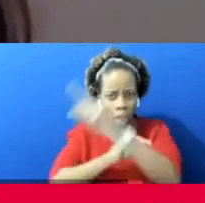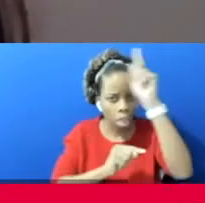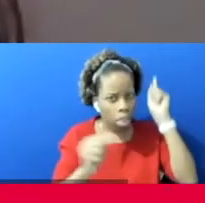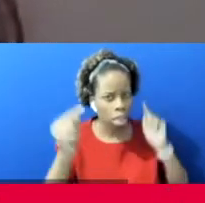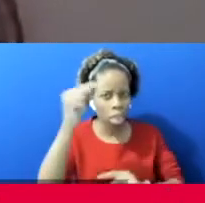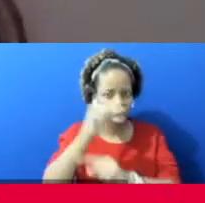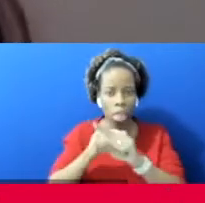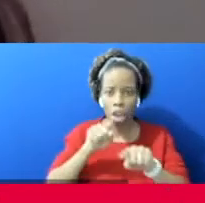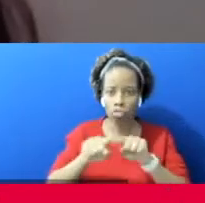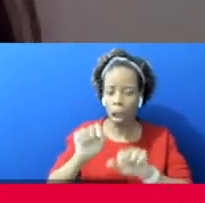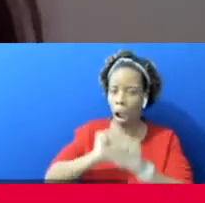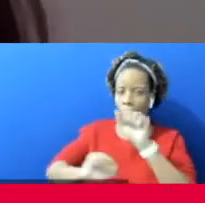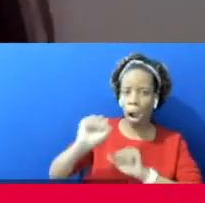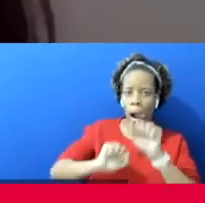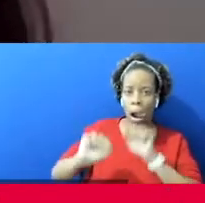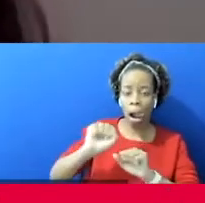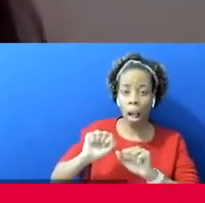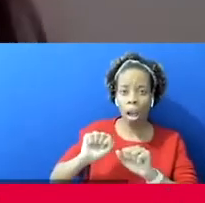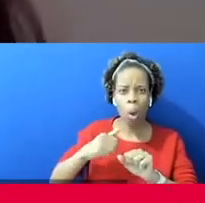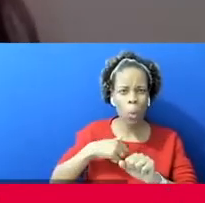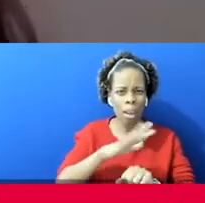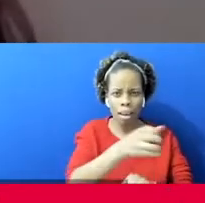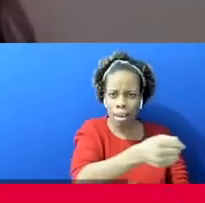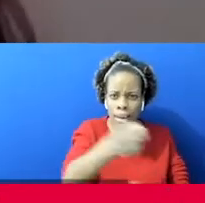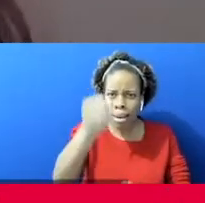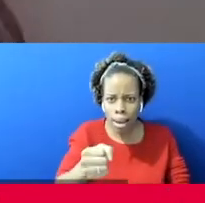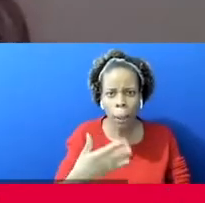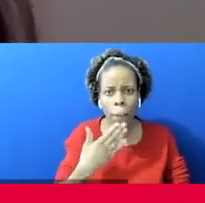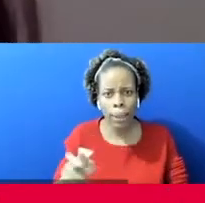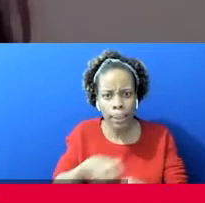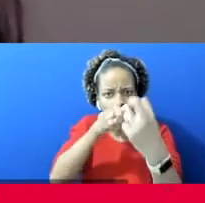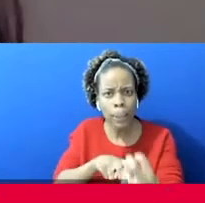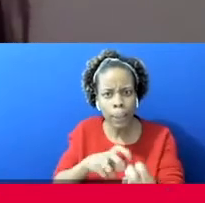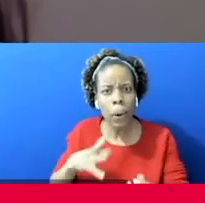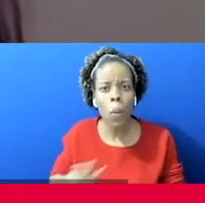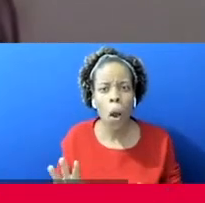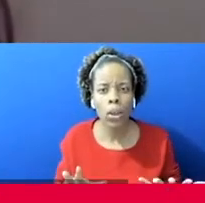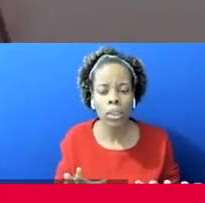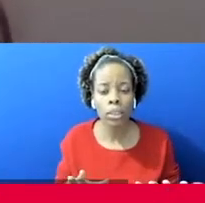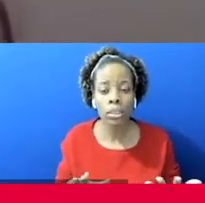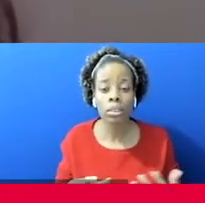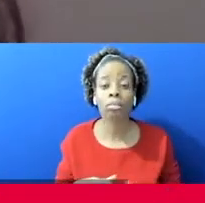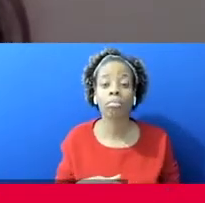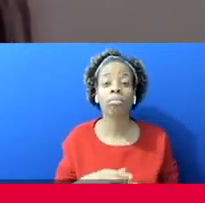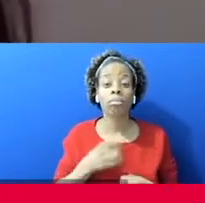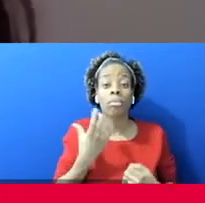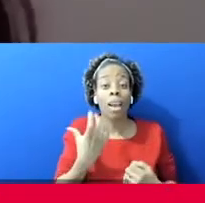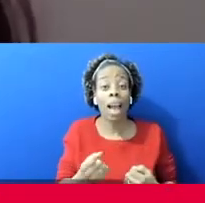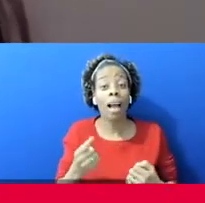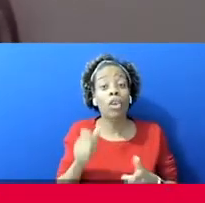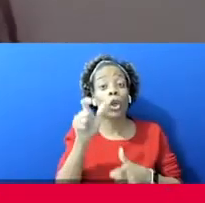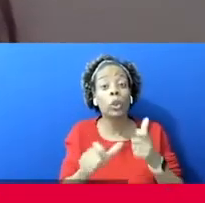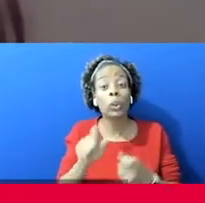their power to avoid actually sitting down with you and answering the questions you have, even with, you know, student forums where senior management are